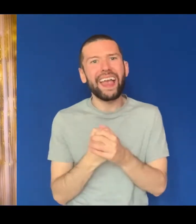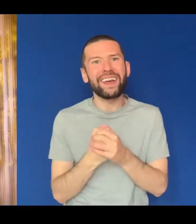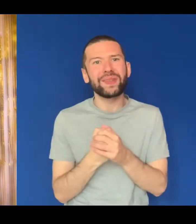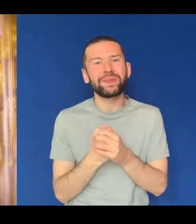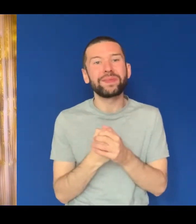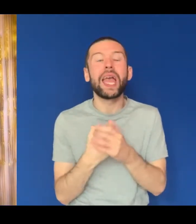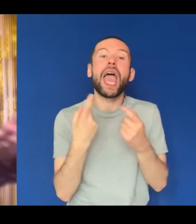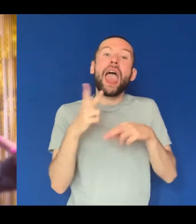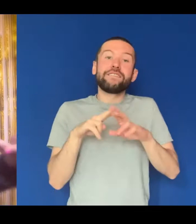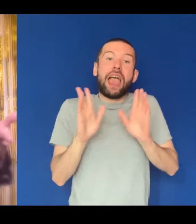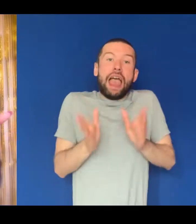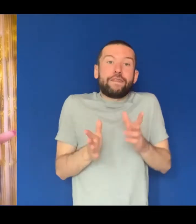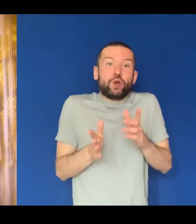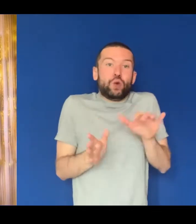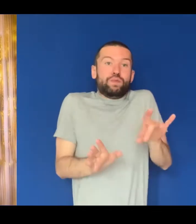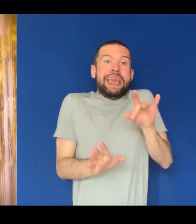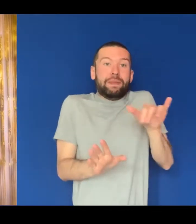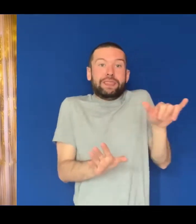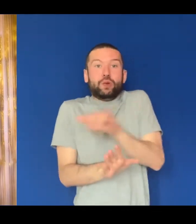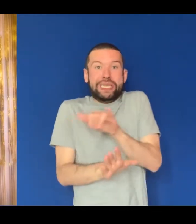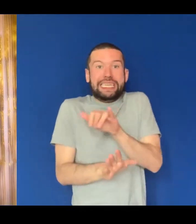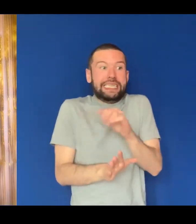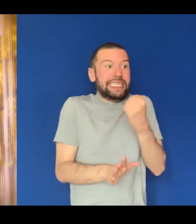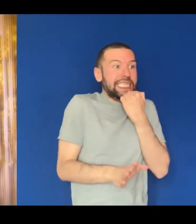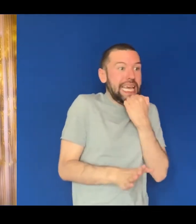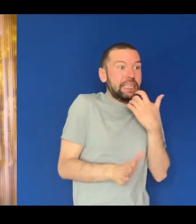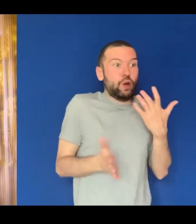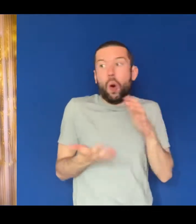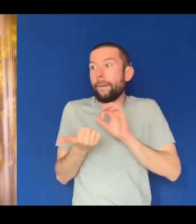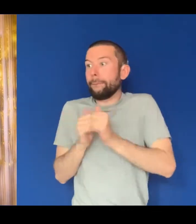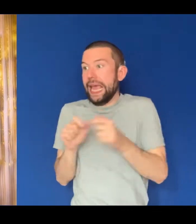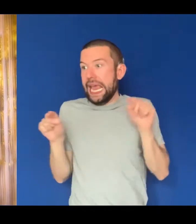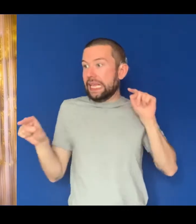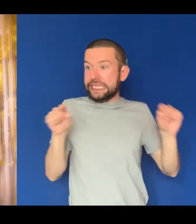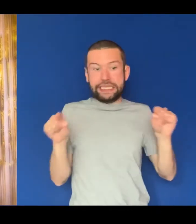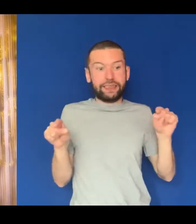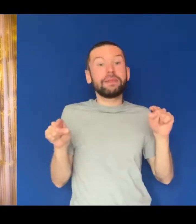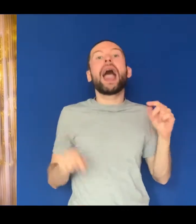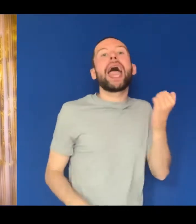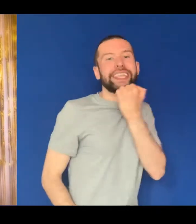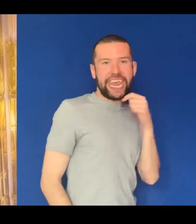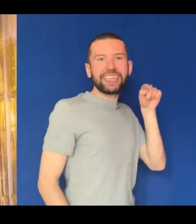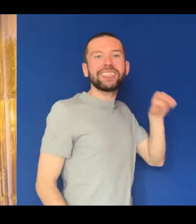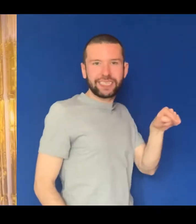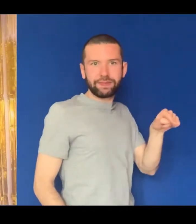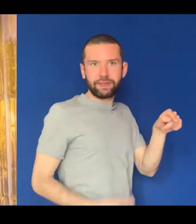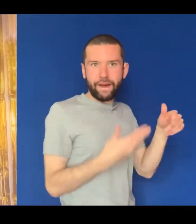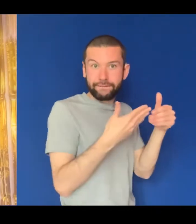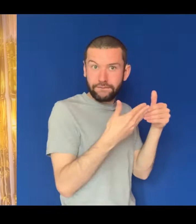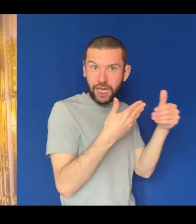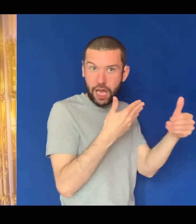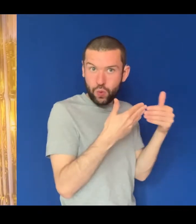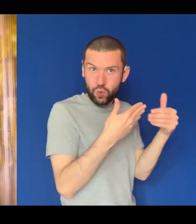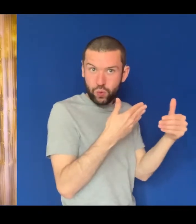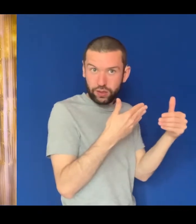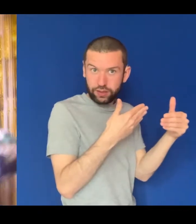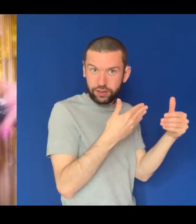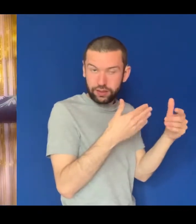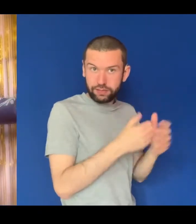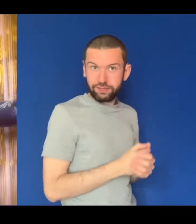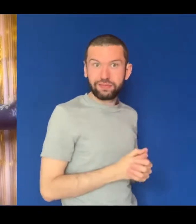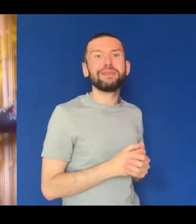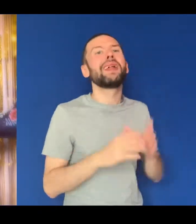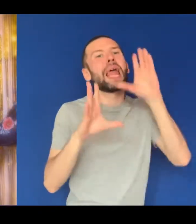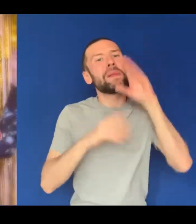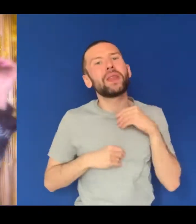to dates or mates this situation, I would give it a dates for now. But let